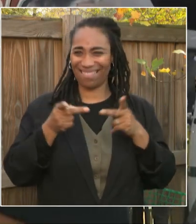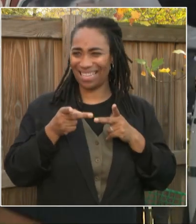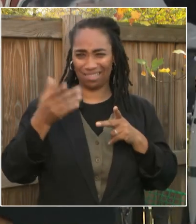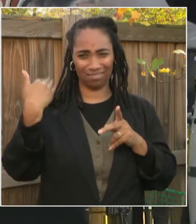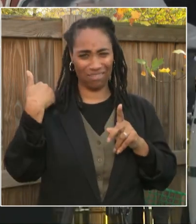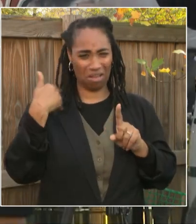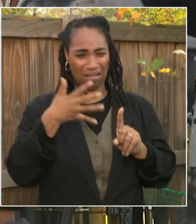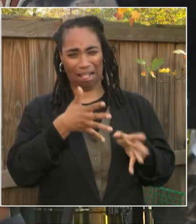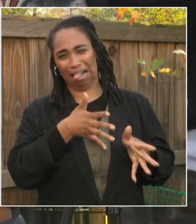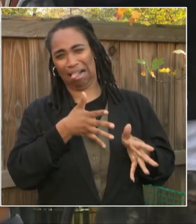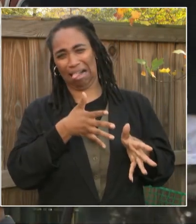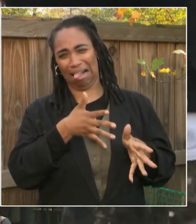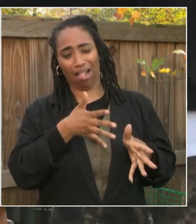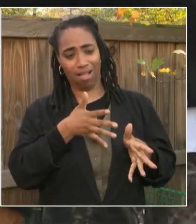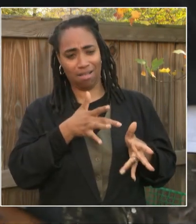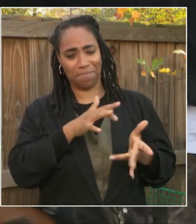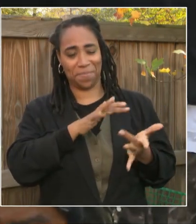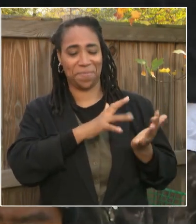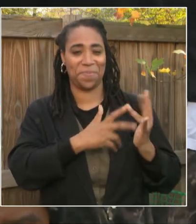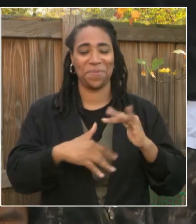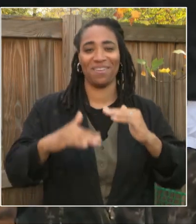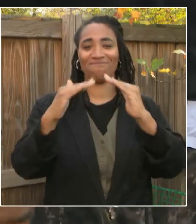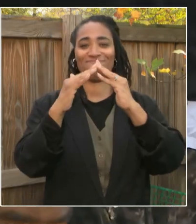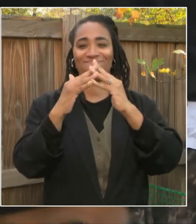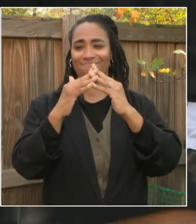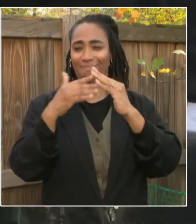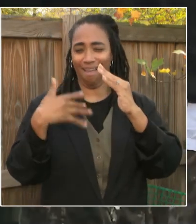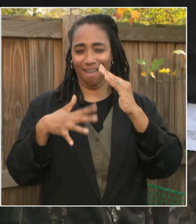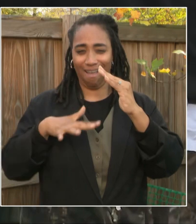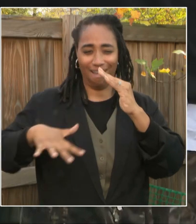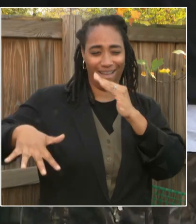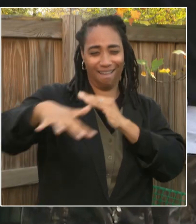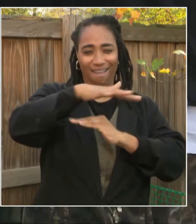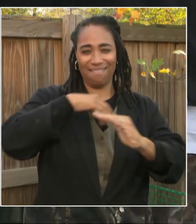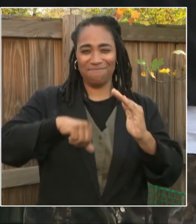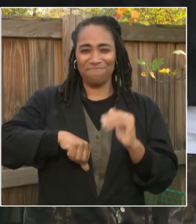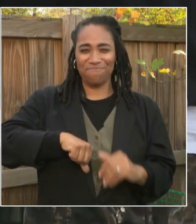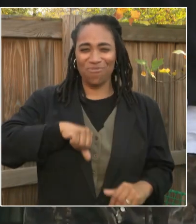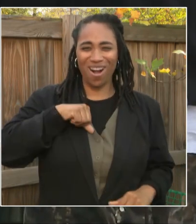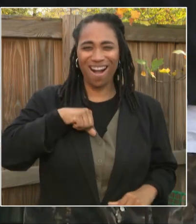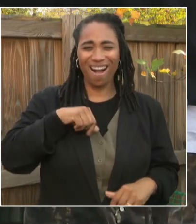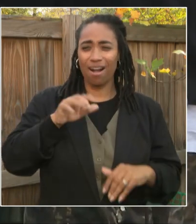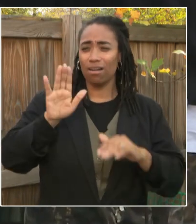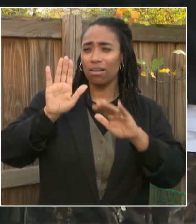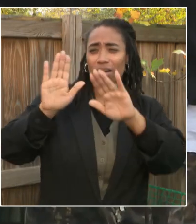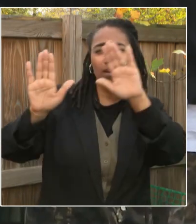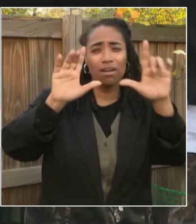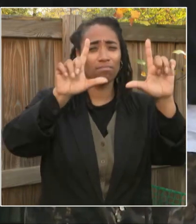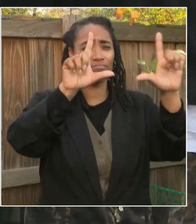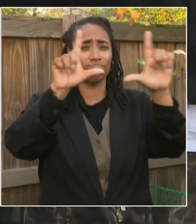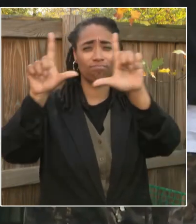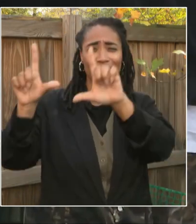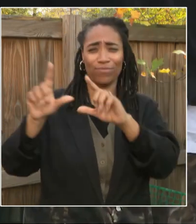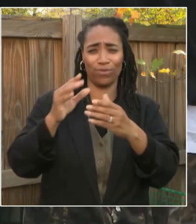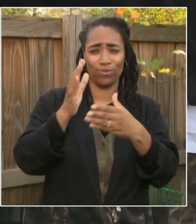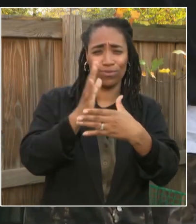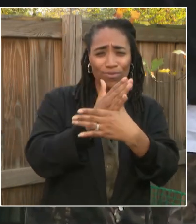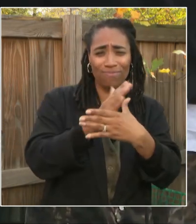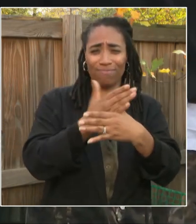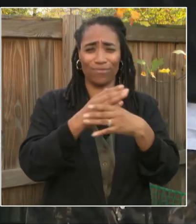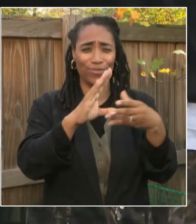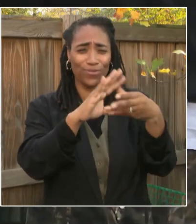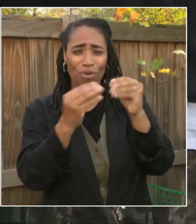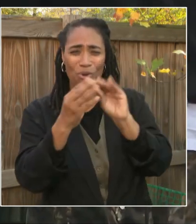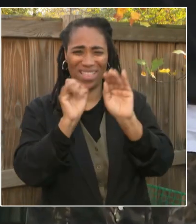a space where stories will be told, memories will be honored, and inspiration will flourish for many years to come. But